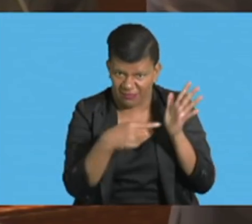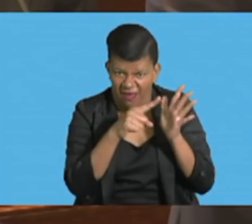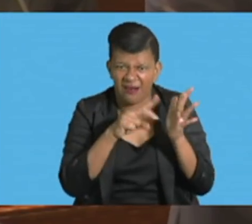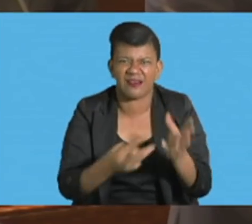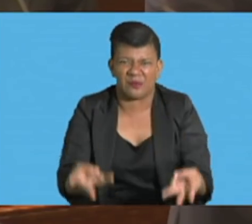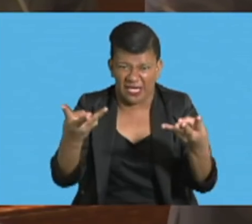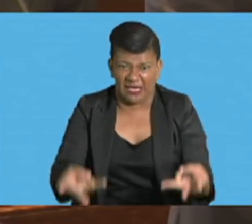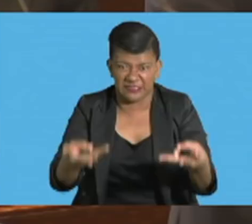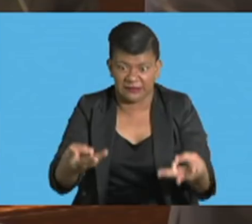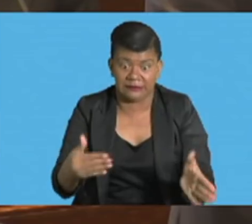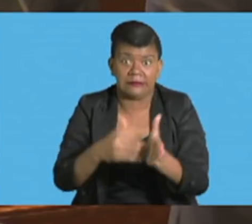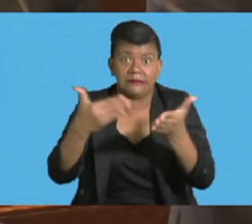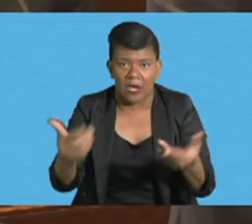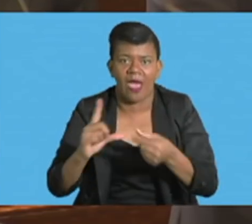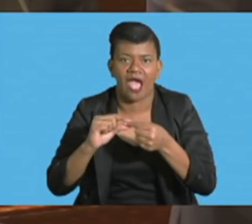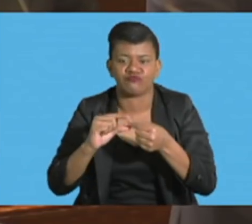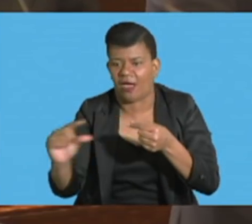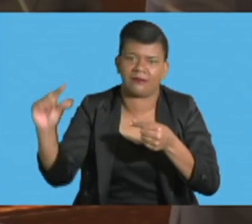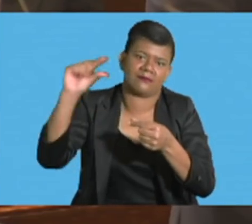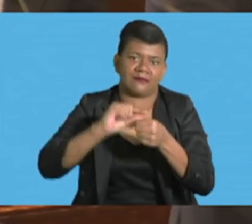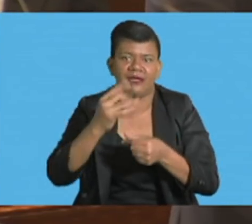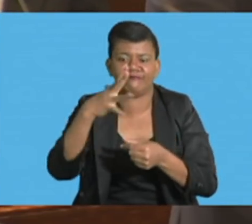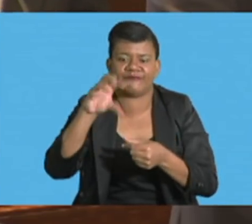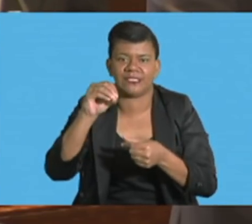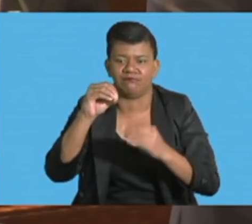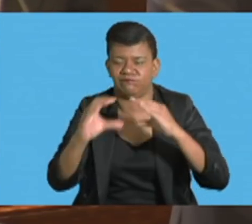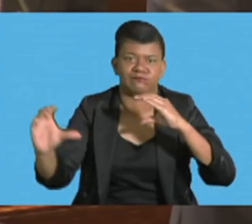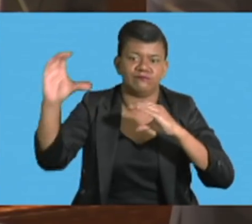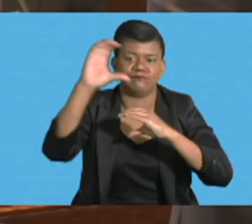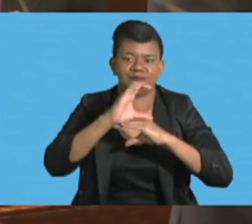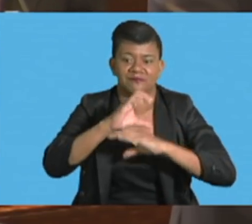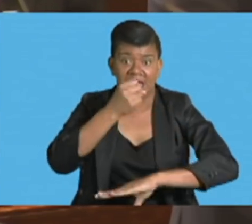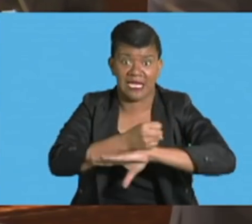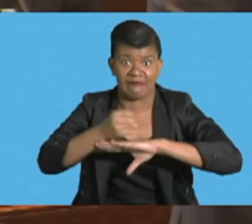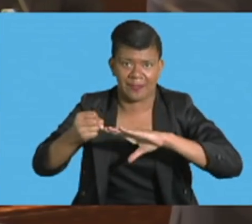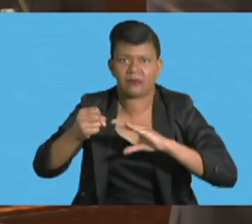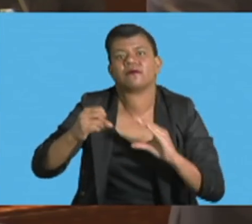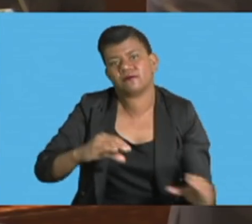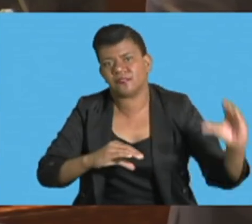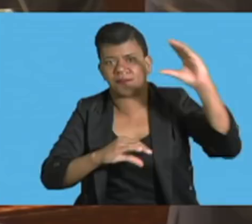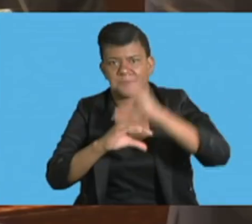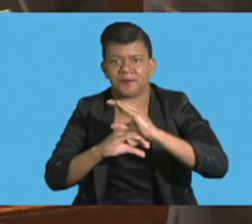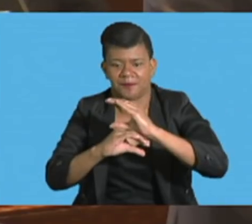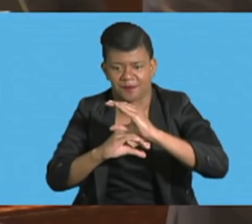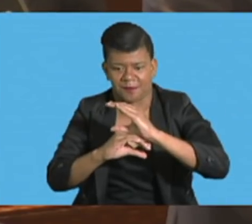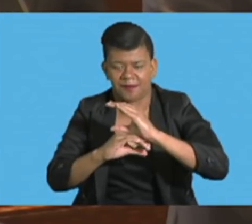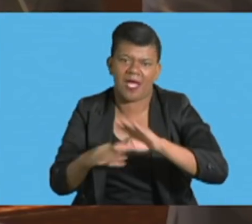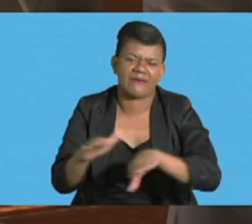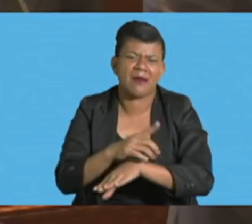extra dollars per ton that government is covering, all for the benefit of our cane farmers. And that